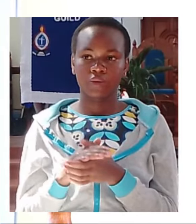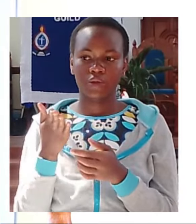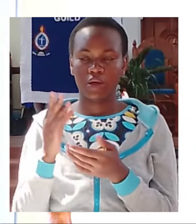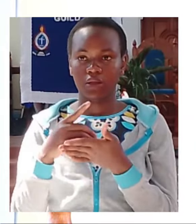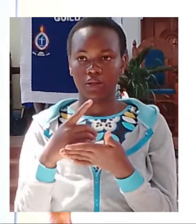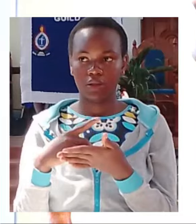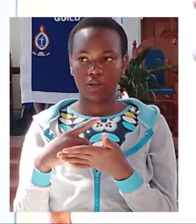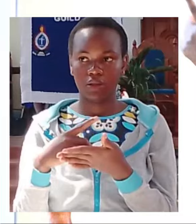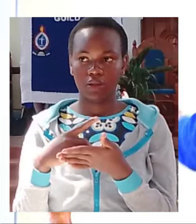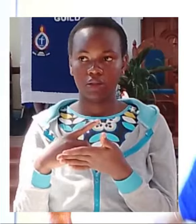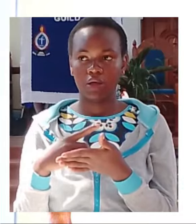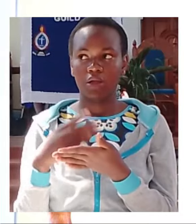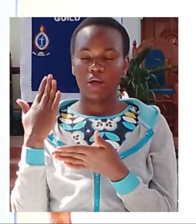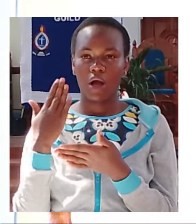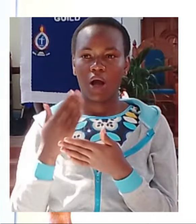ya Mudhua.